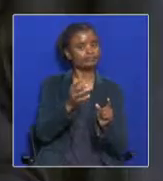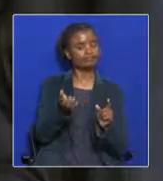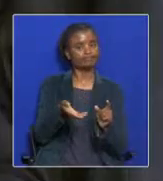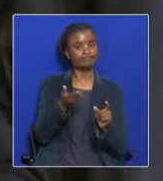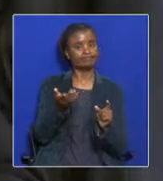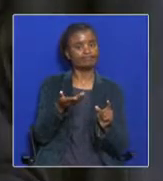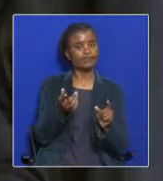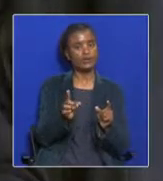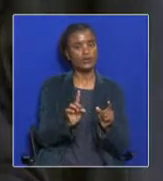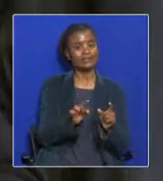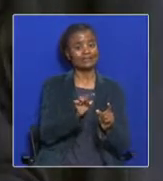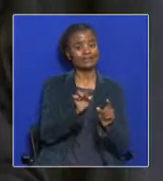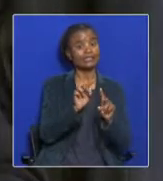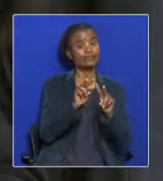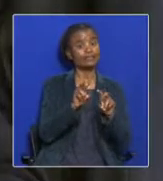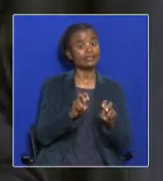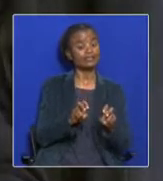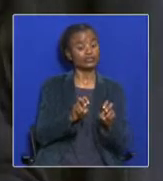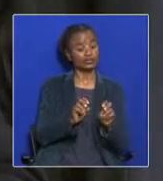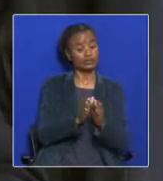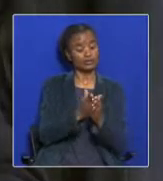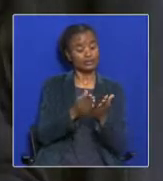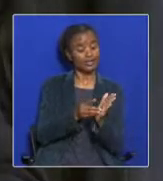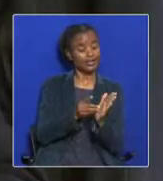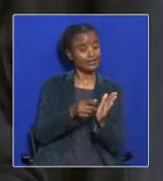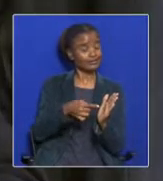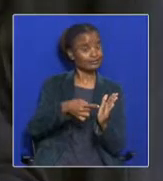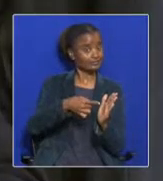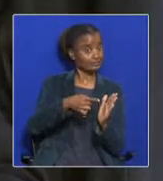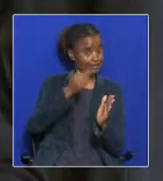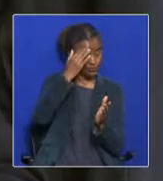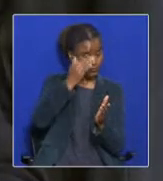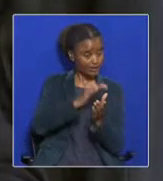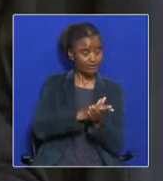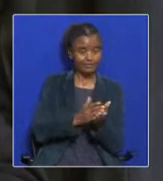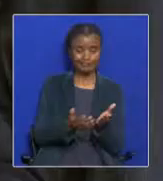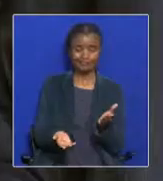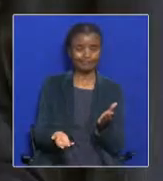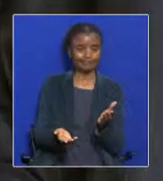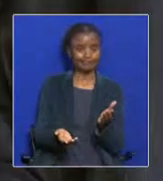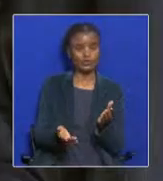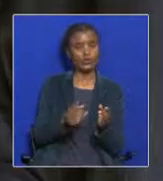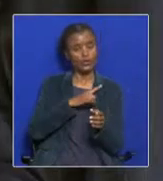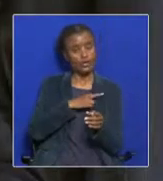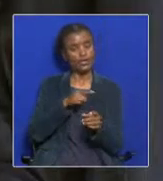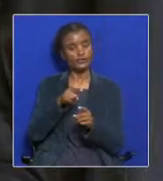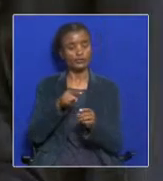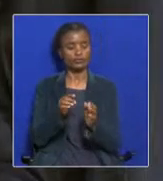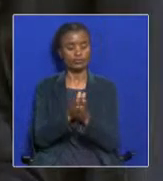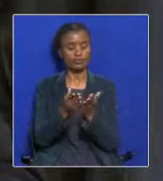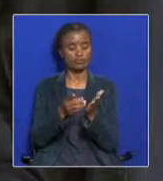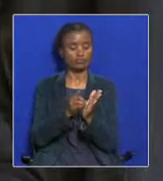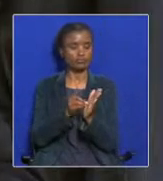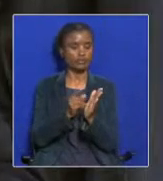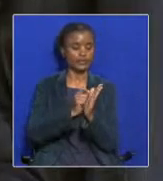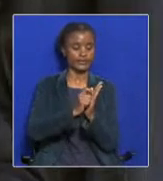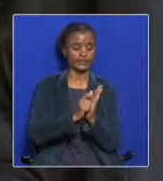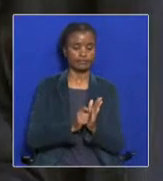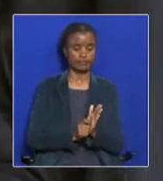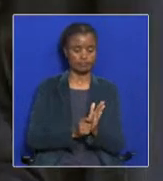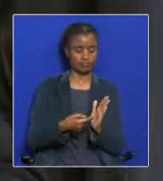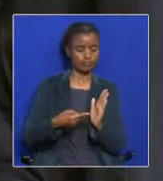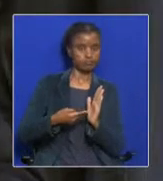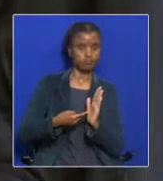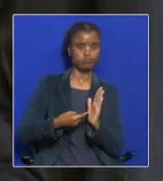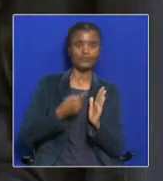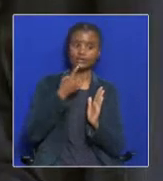investigation diary. You do record that you gave an instruction that they can release the container.